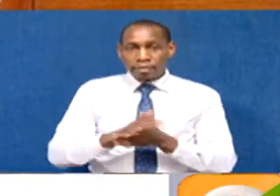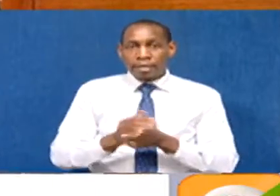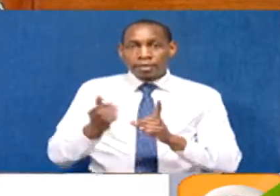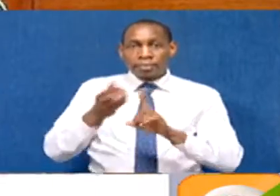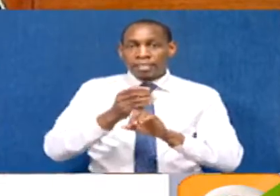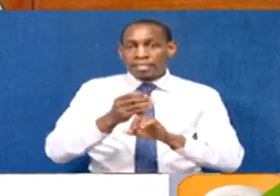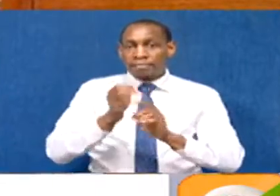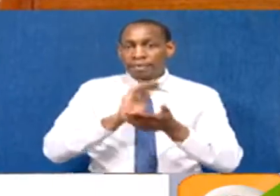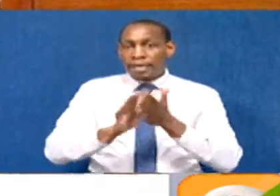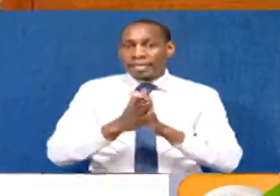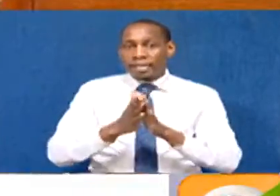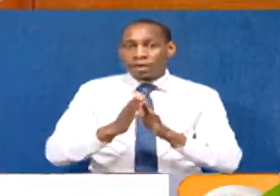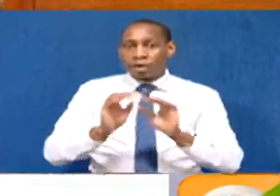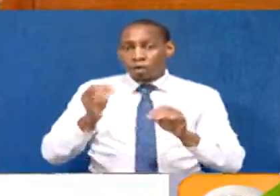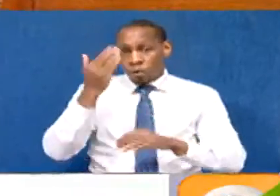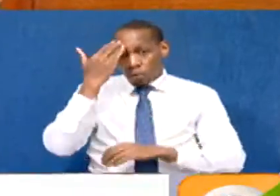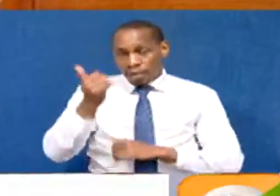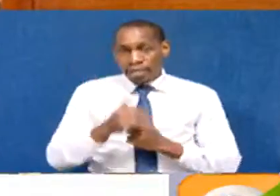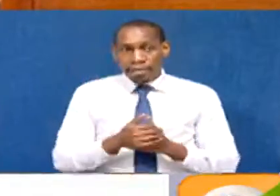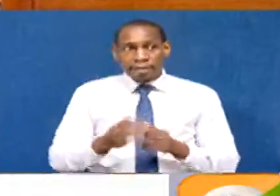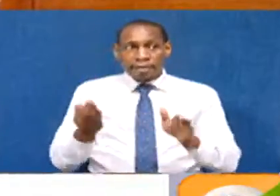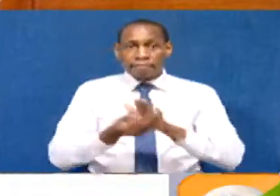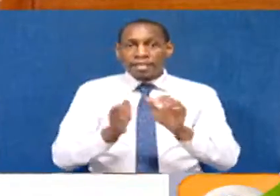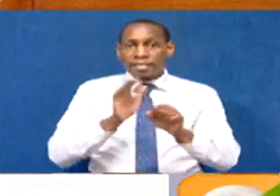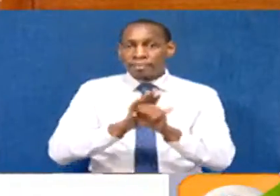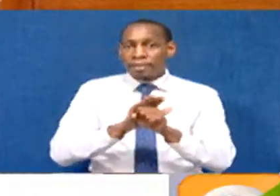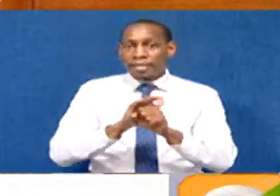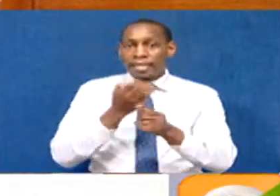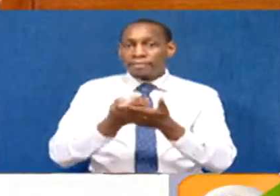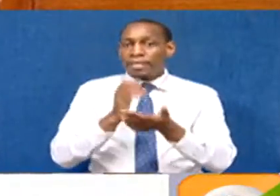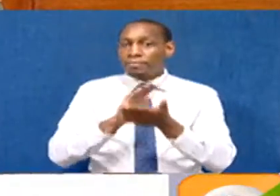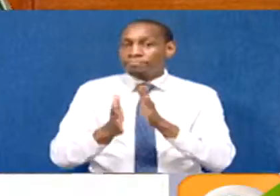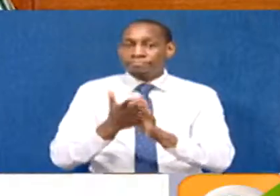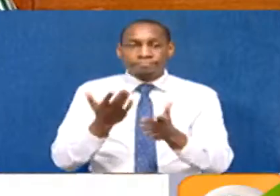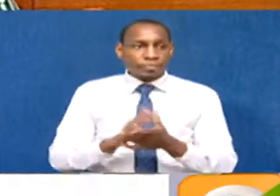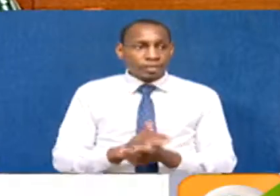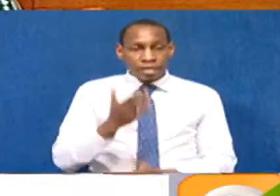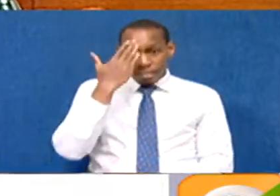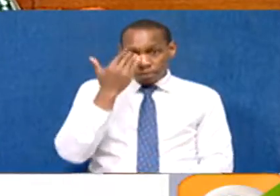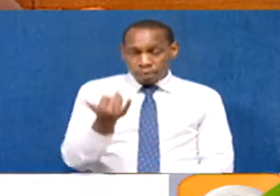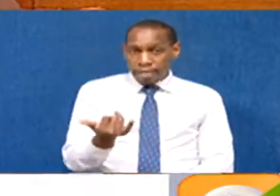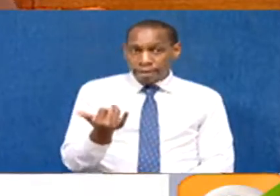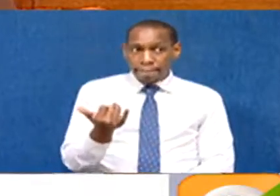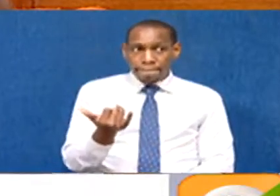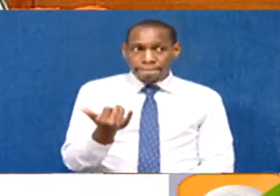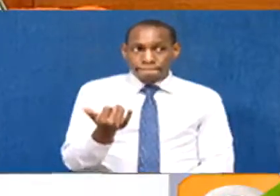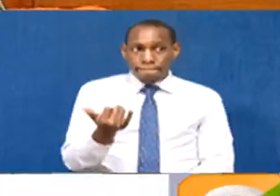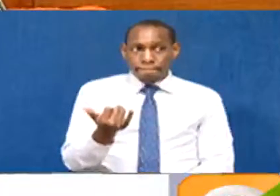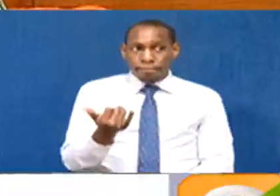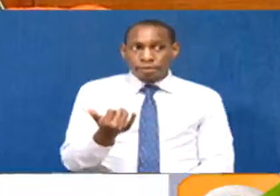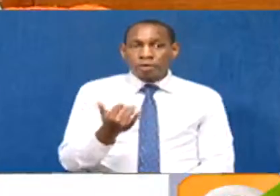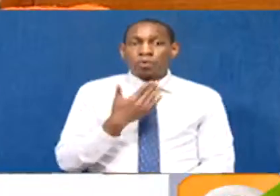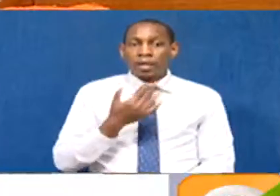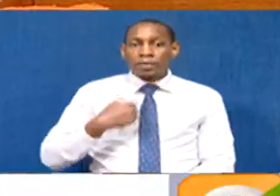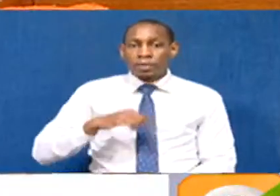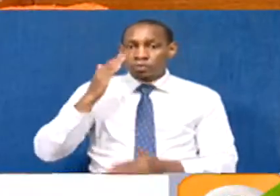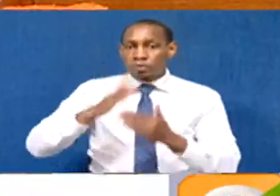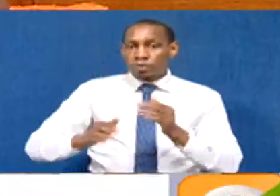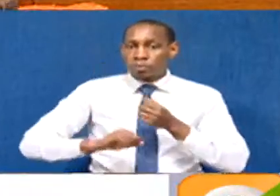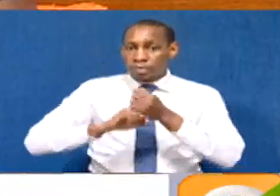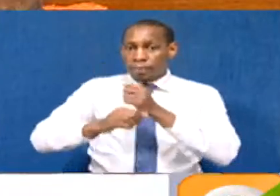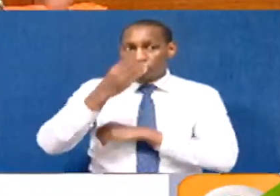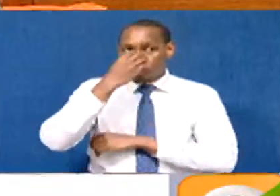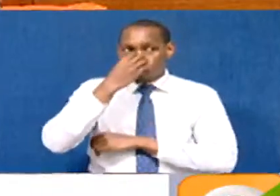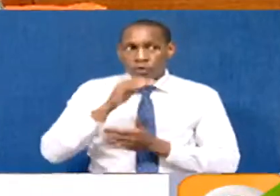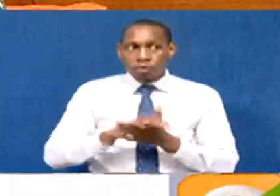Jeff? It's because most of those files don't even have evidence. It's because they want us to stop supporting William